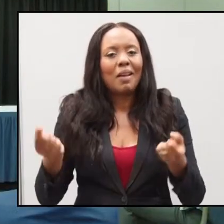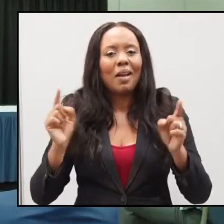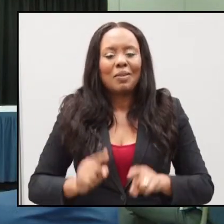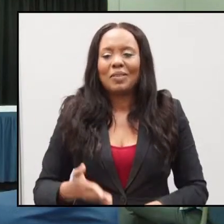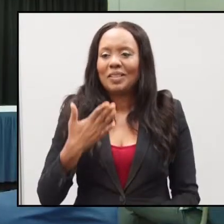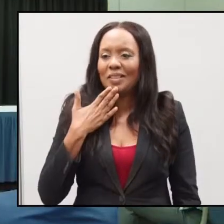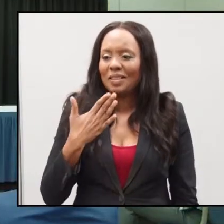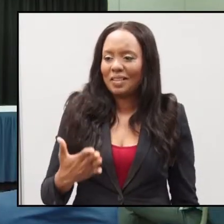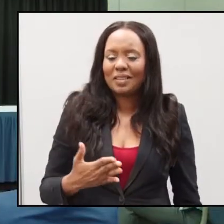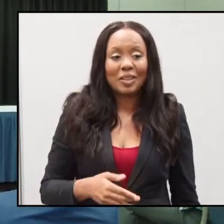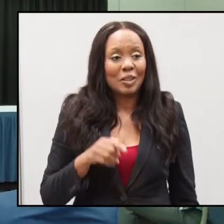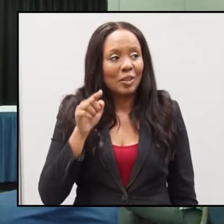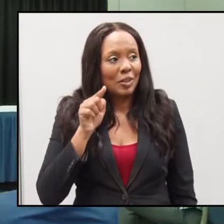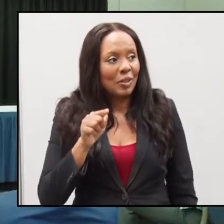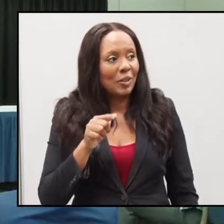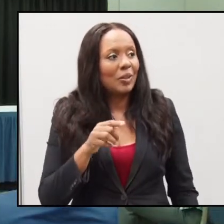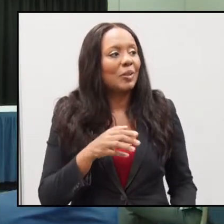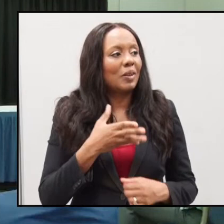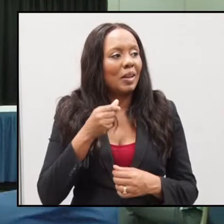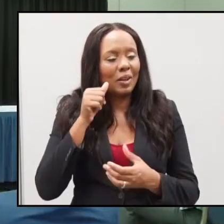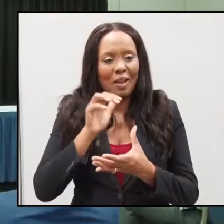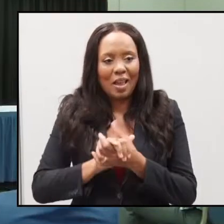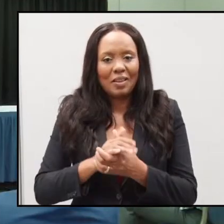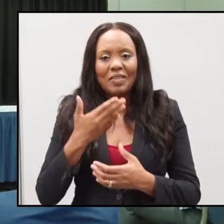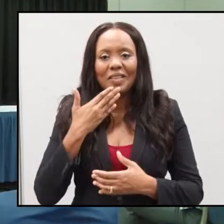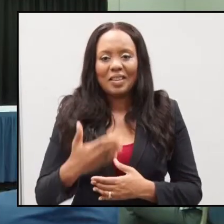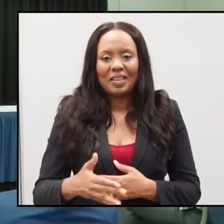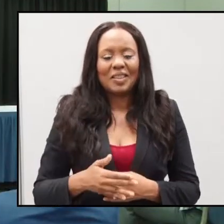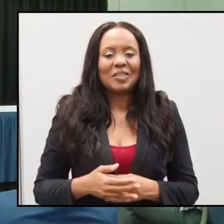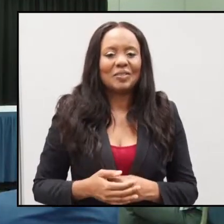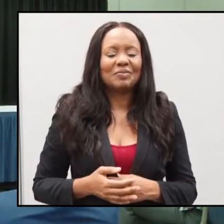you, both you and Ashley.